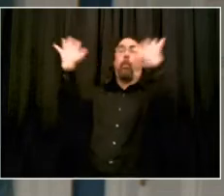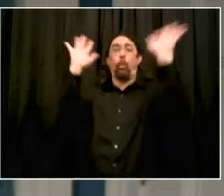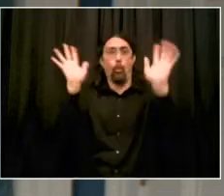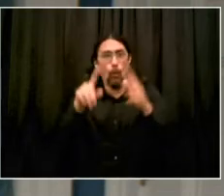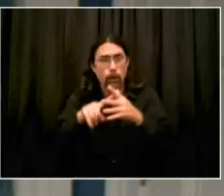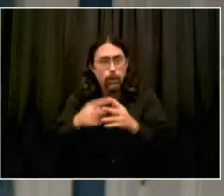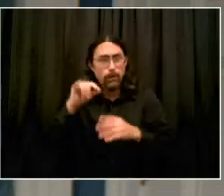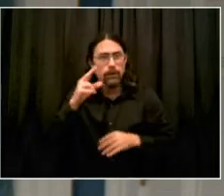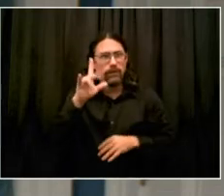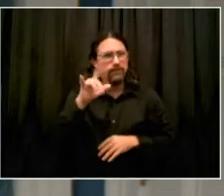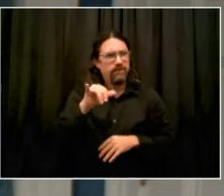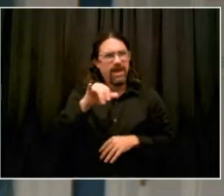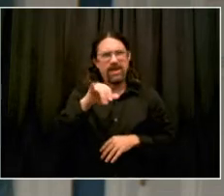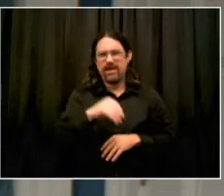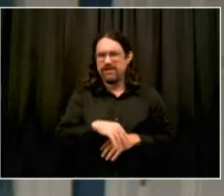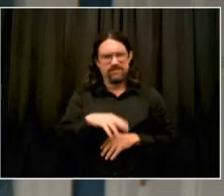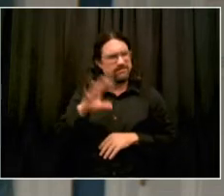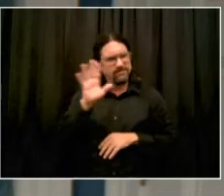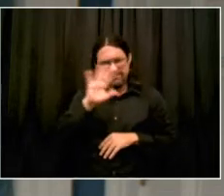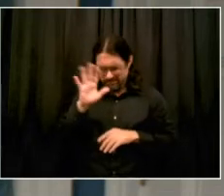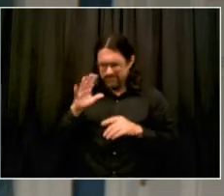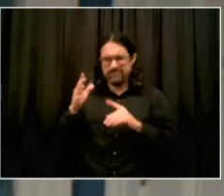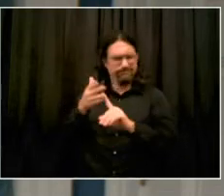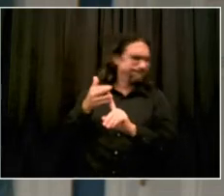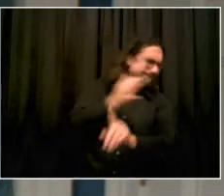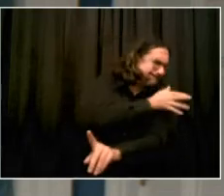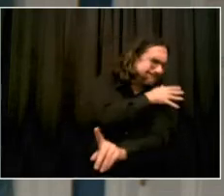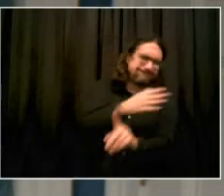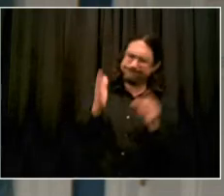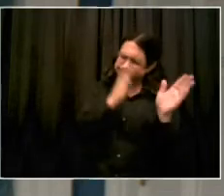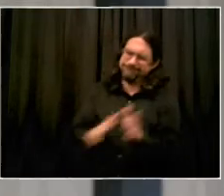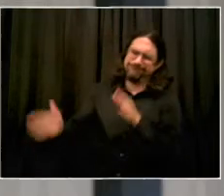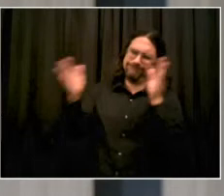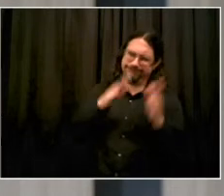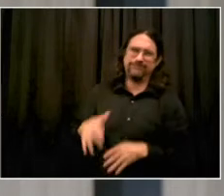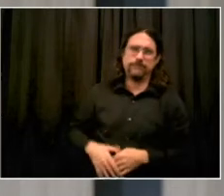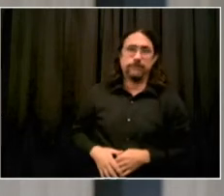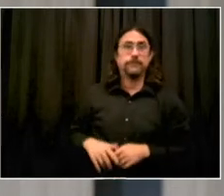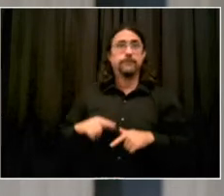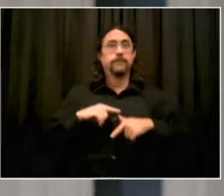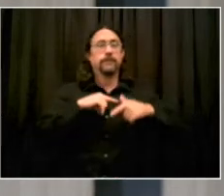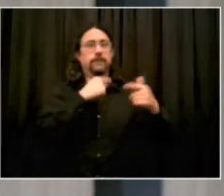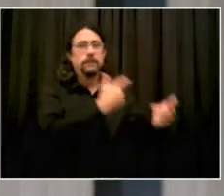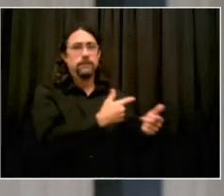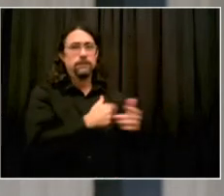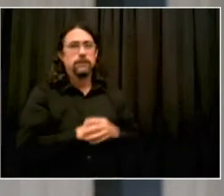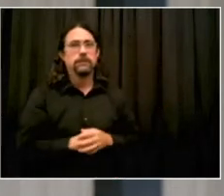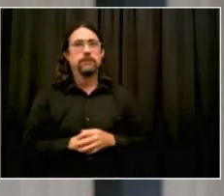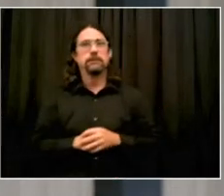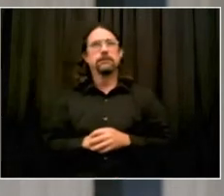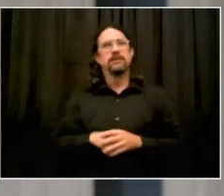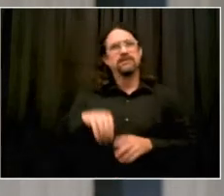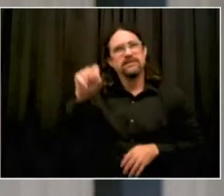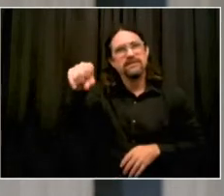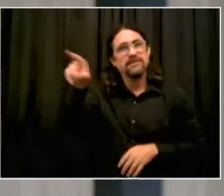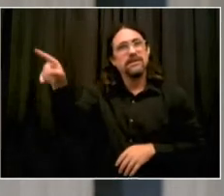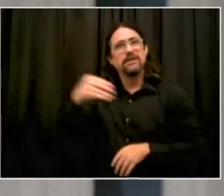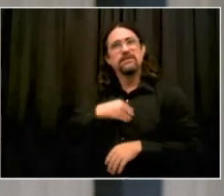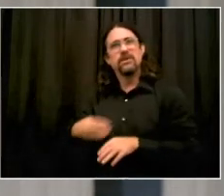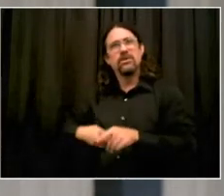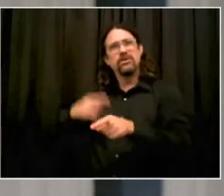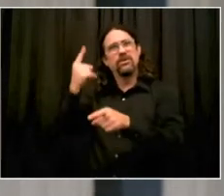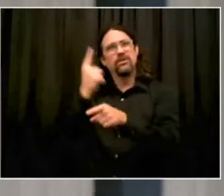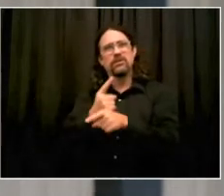daily, sometimes hourly, most definitely weekly, conversations and work sessions with all of our